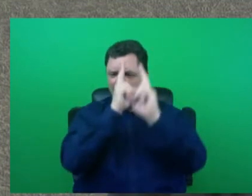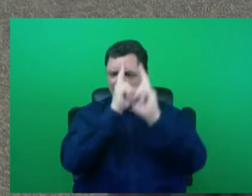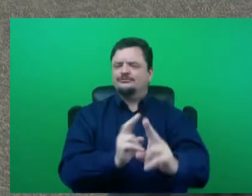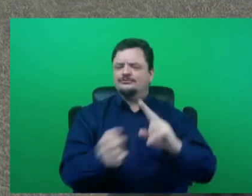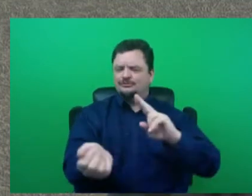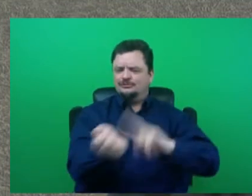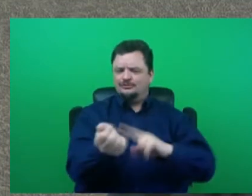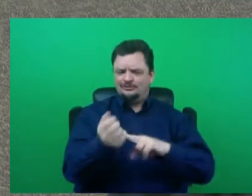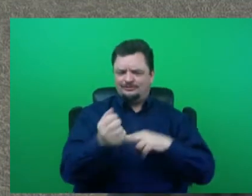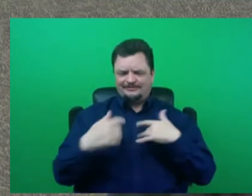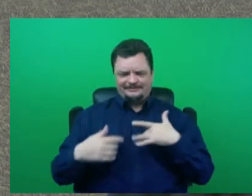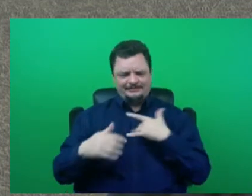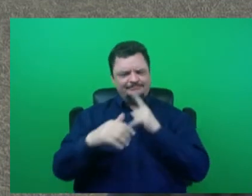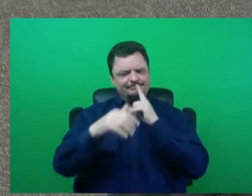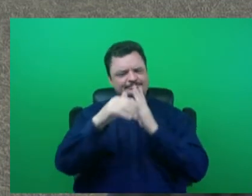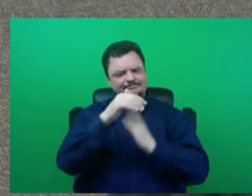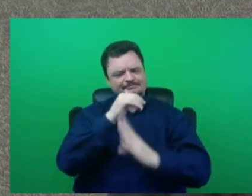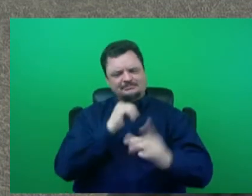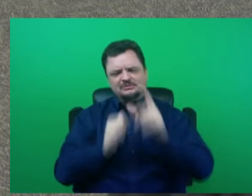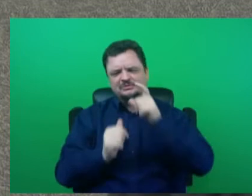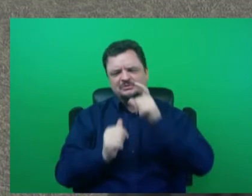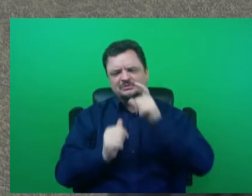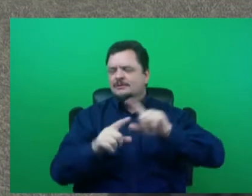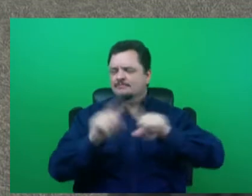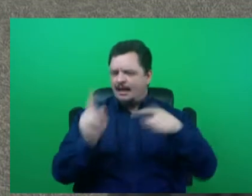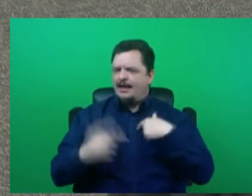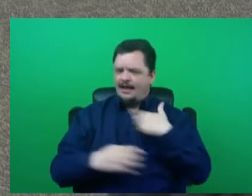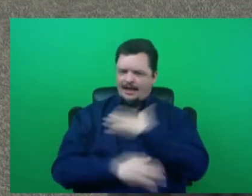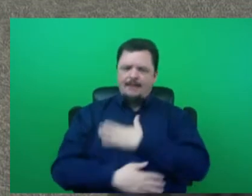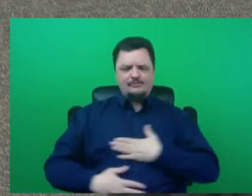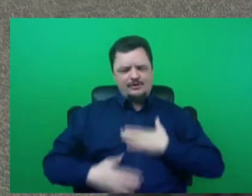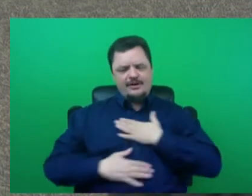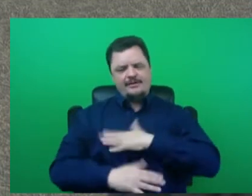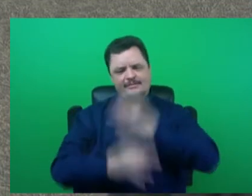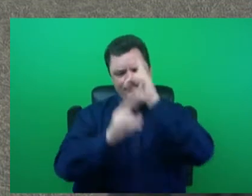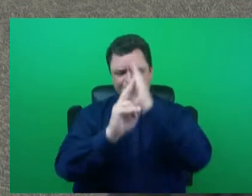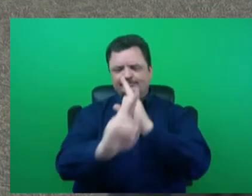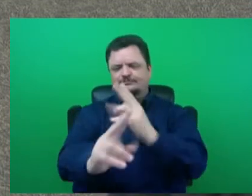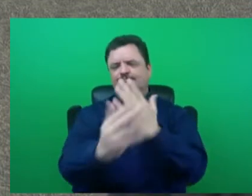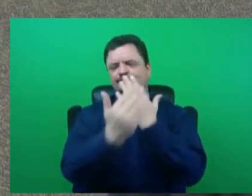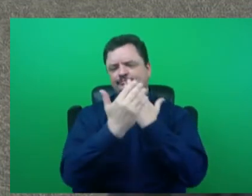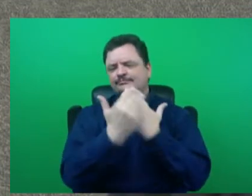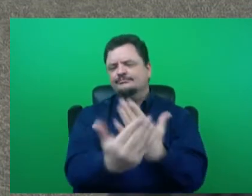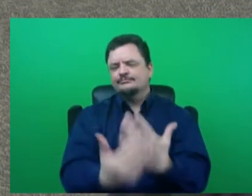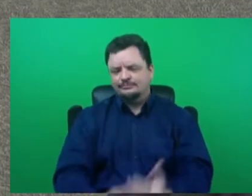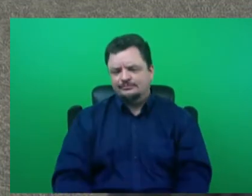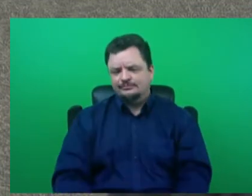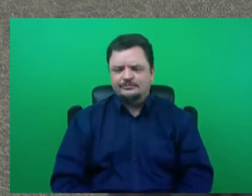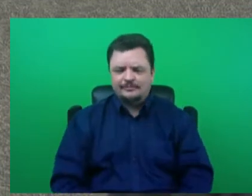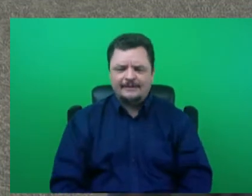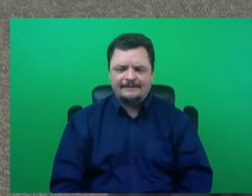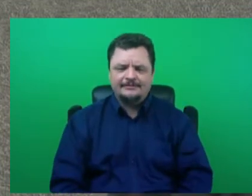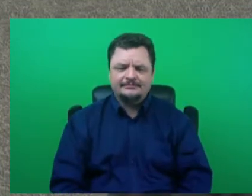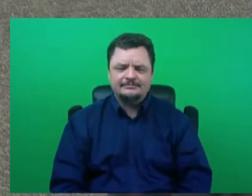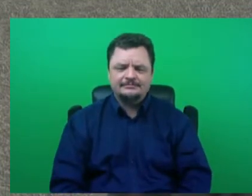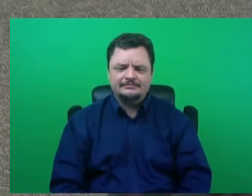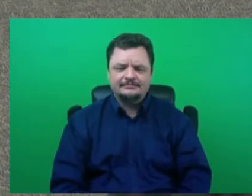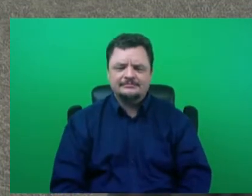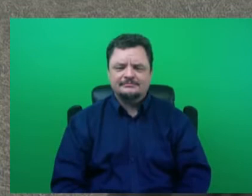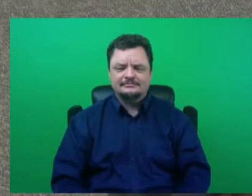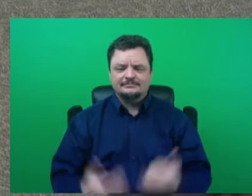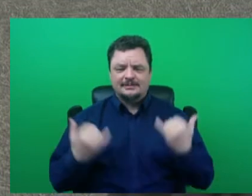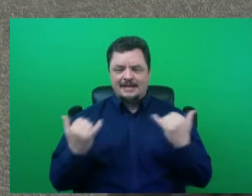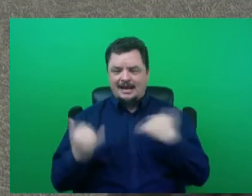much appreciated. But, you know, jumping into the management role has been nothing compared to